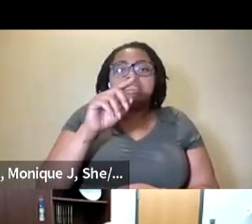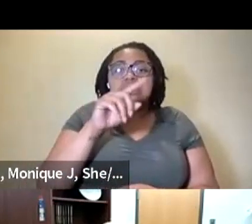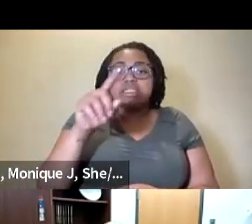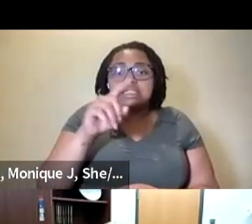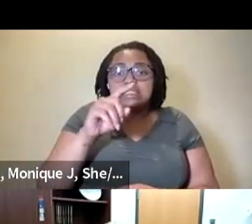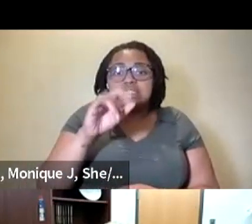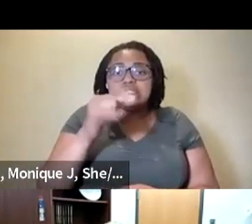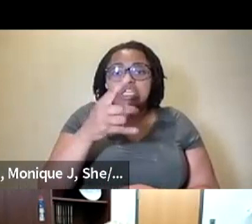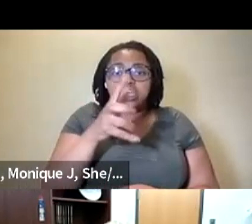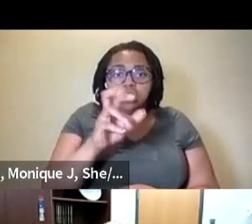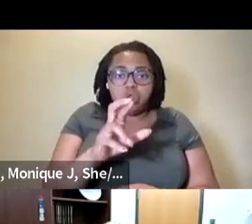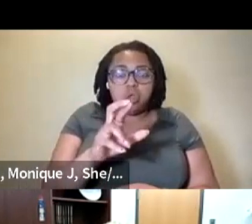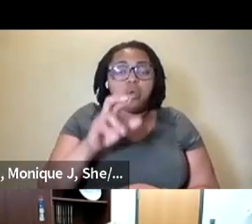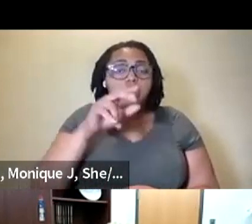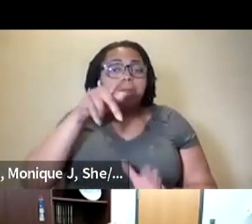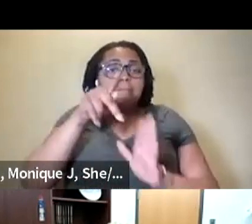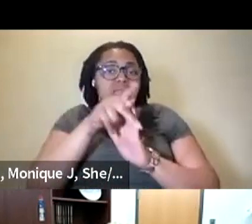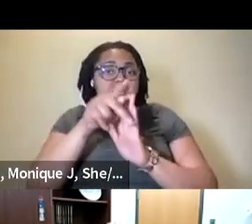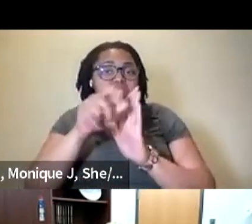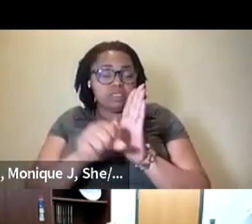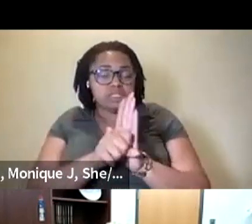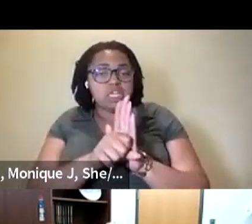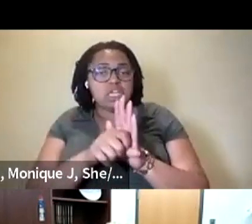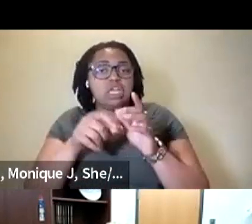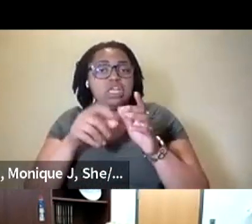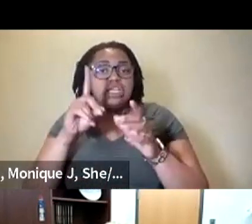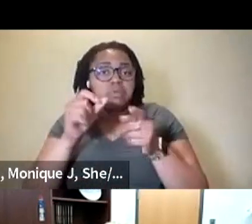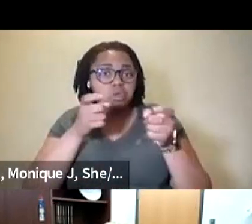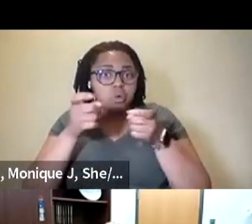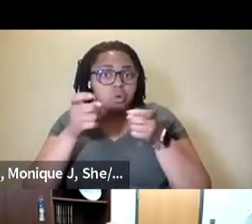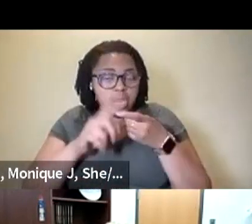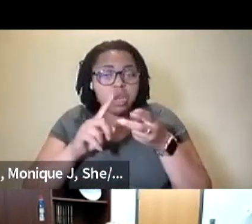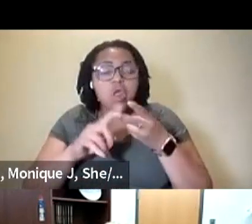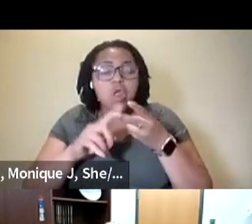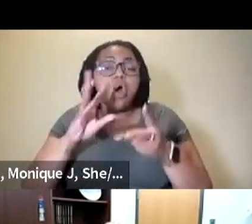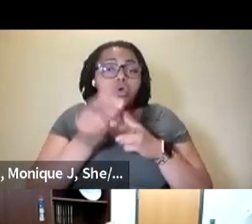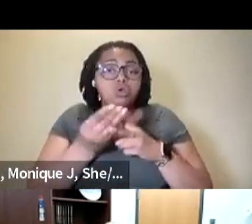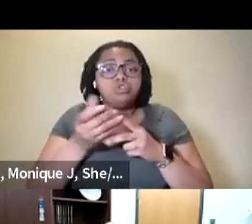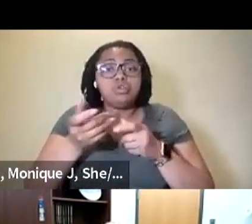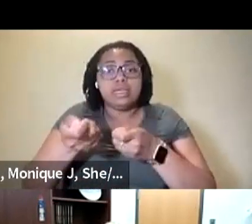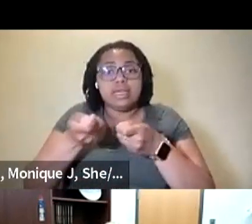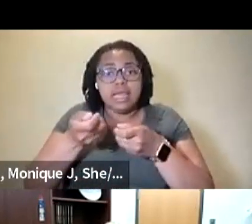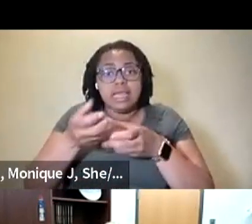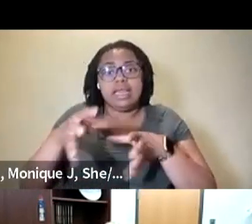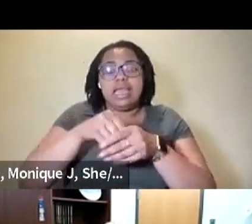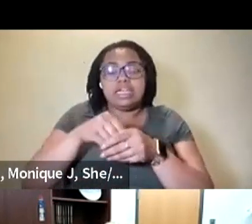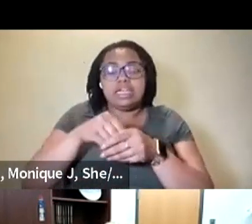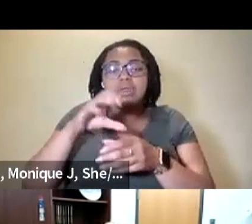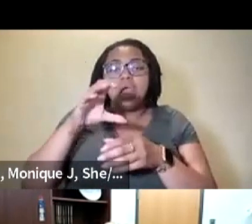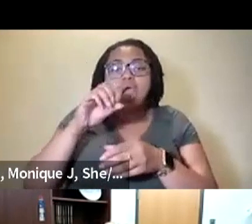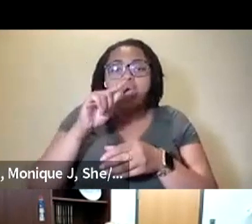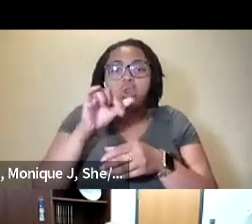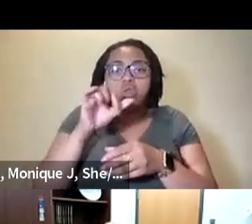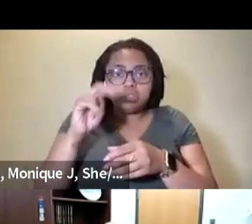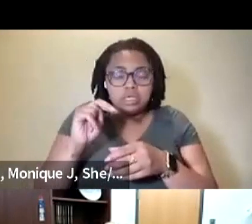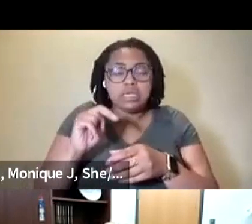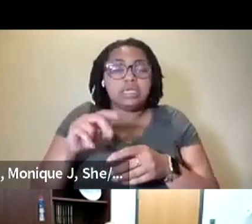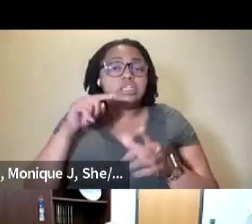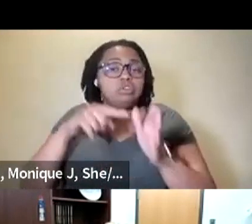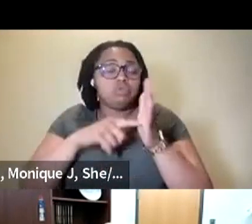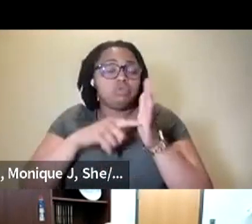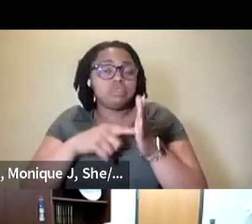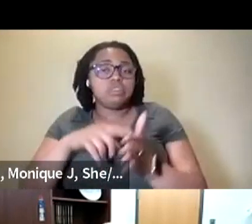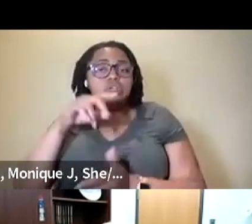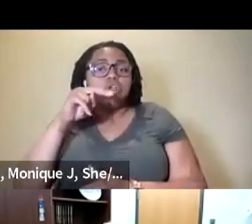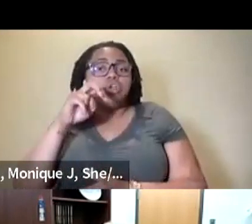and Cultural Engagement and Conclusion. She would be representing neurodivergent central nervous